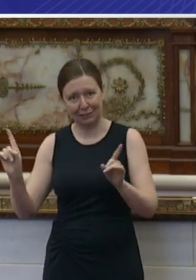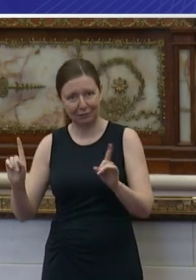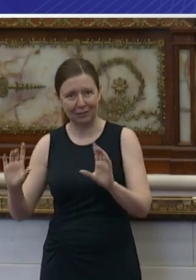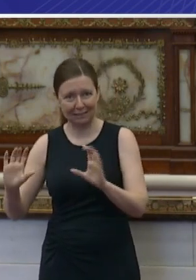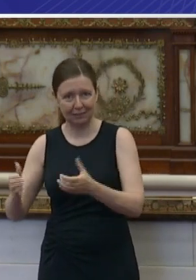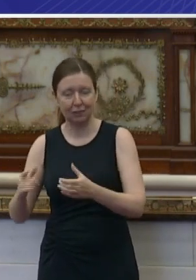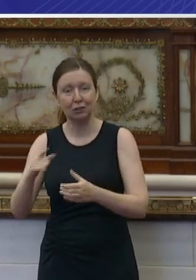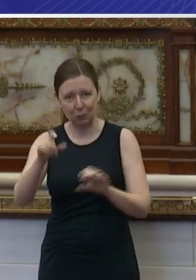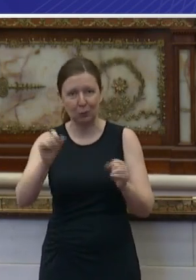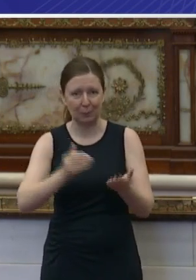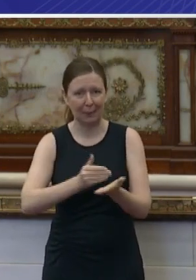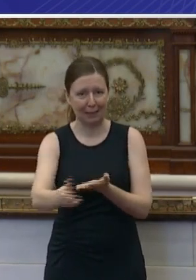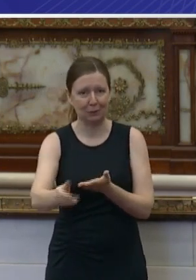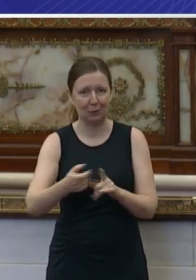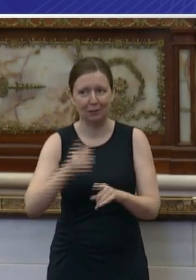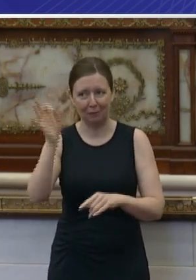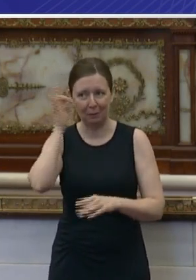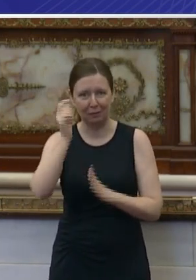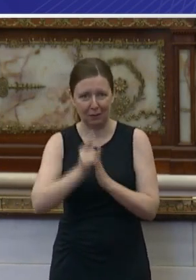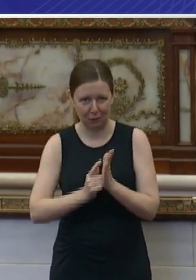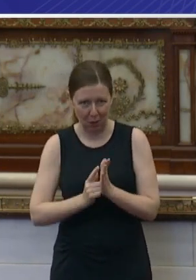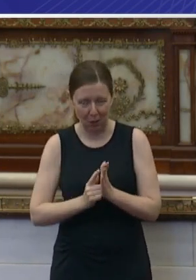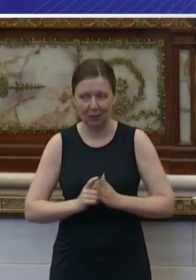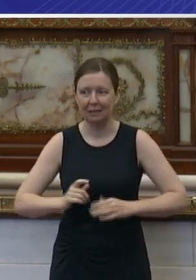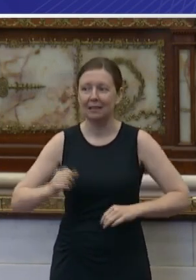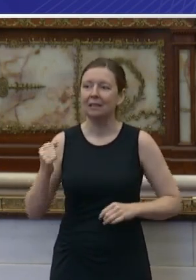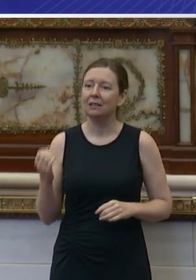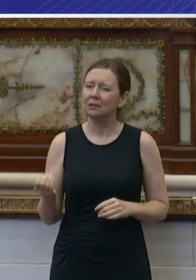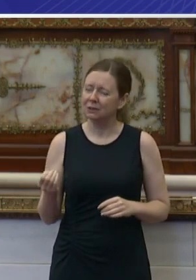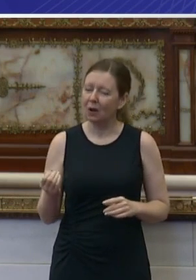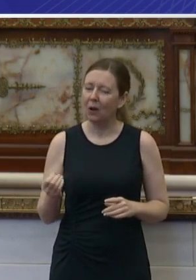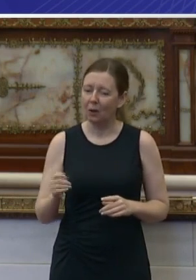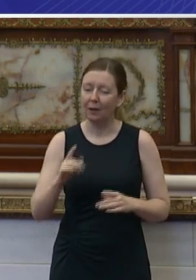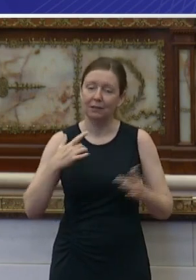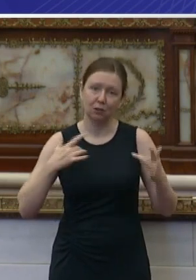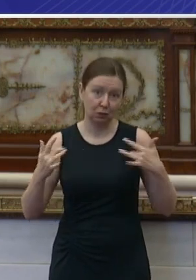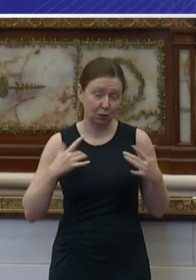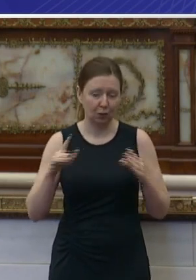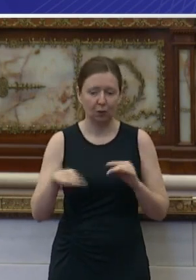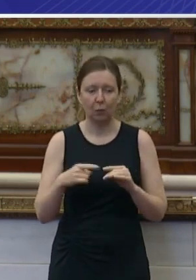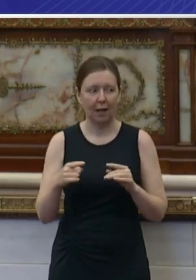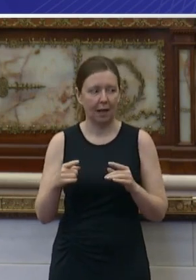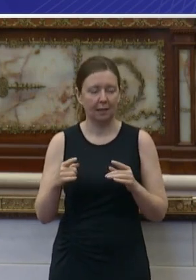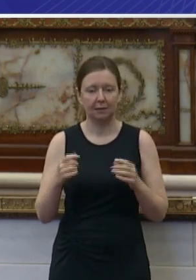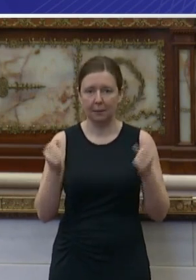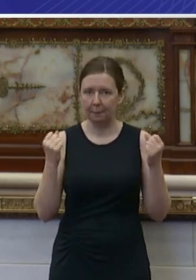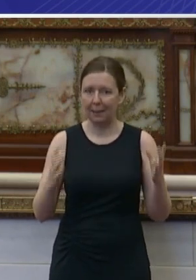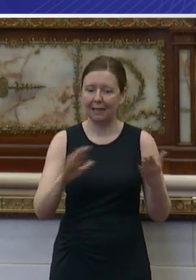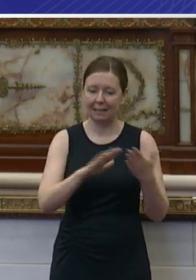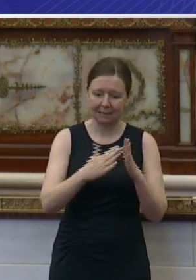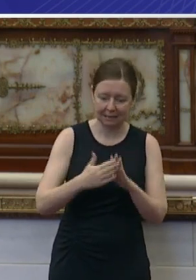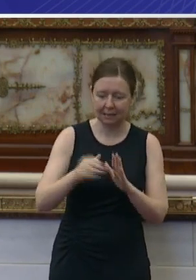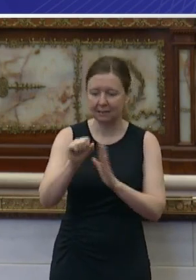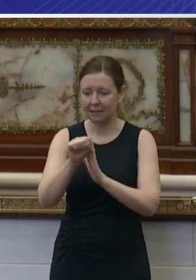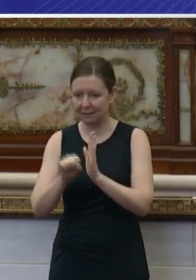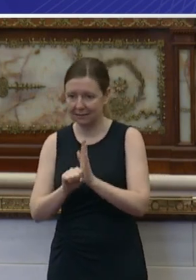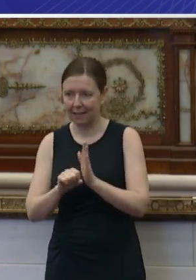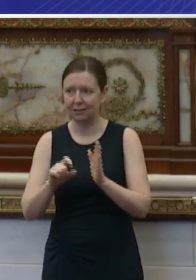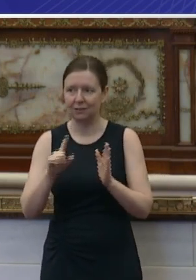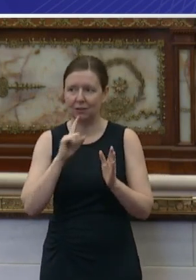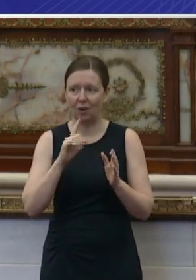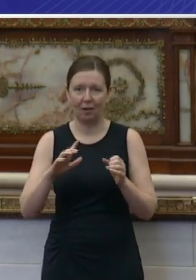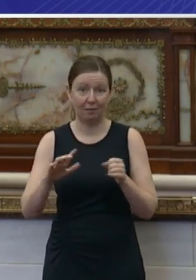could be excluded from the federal law. So it's particularly a concern, one that many cities and states are filling